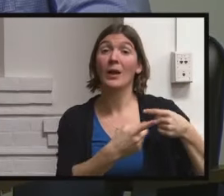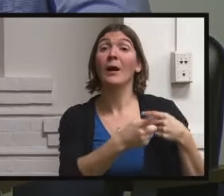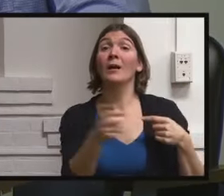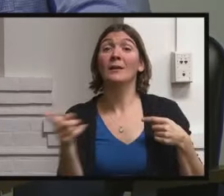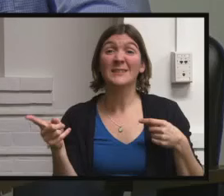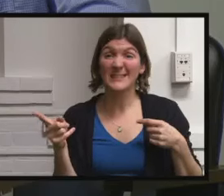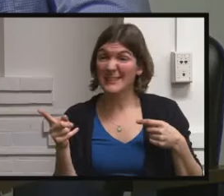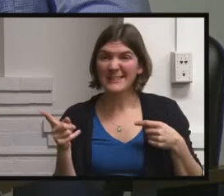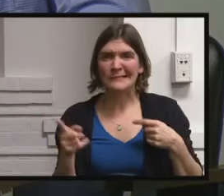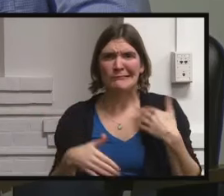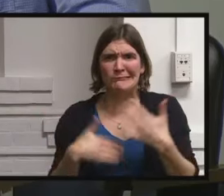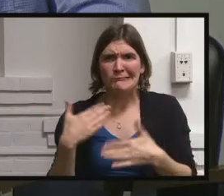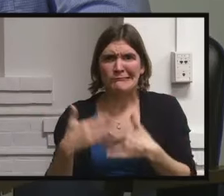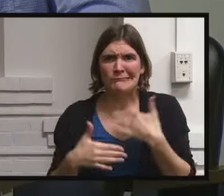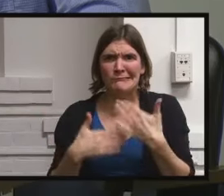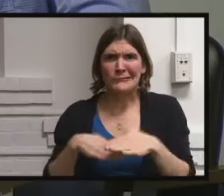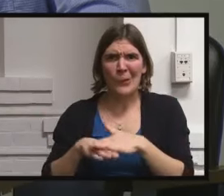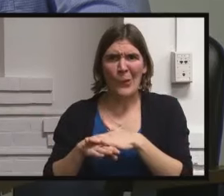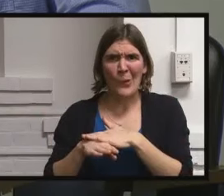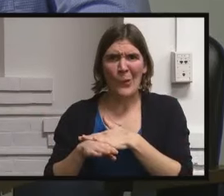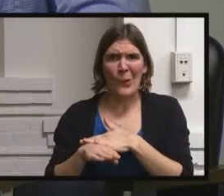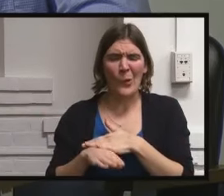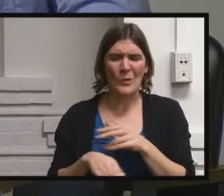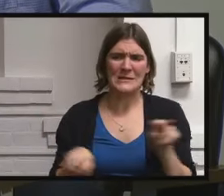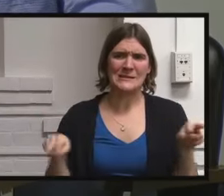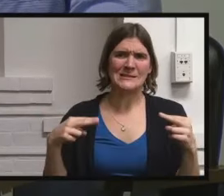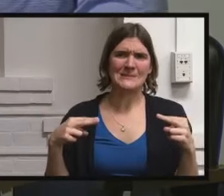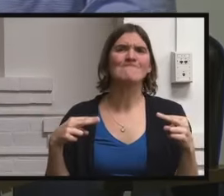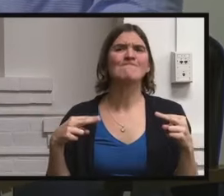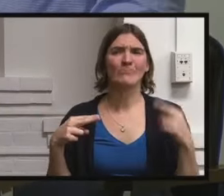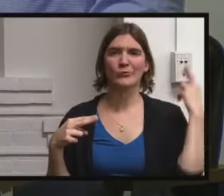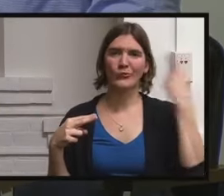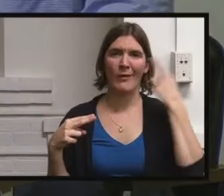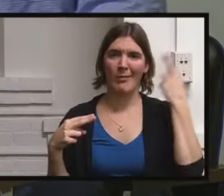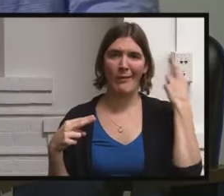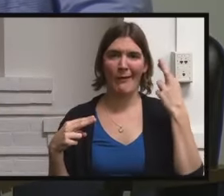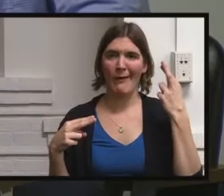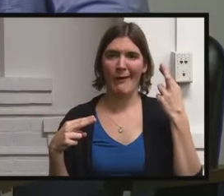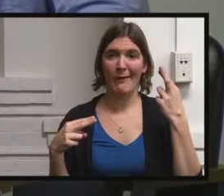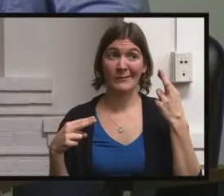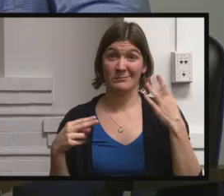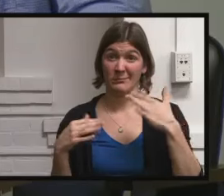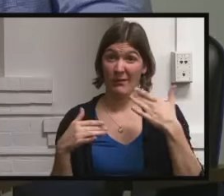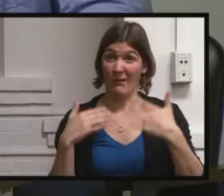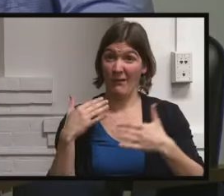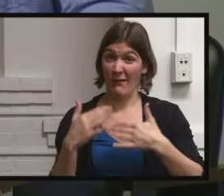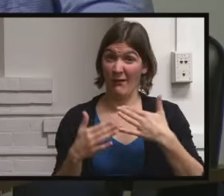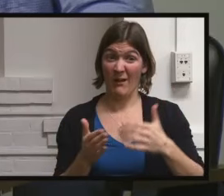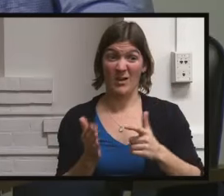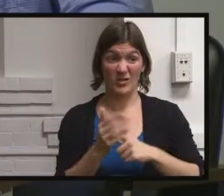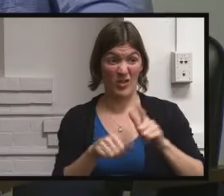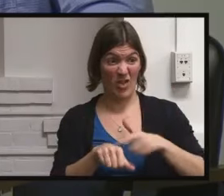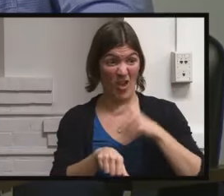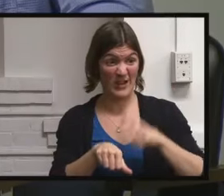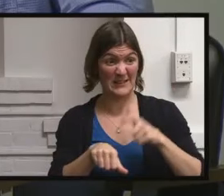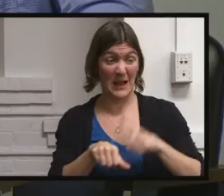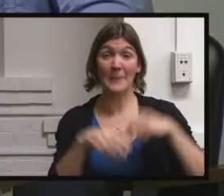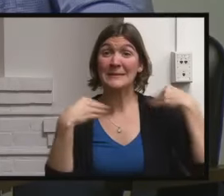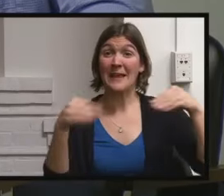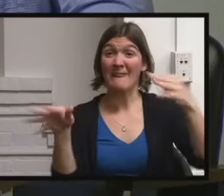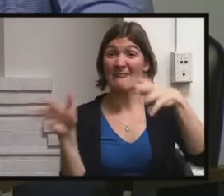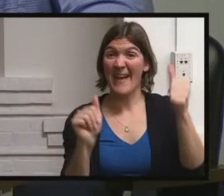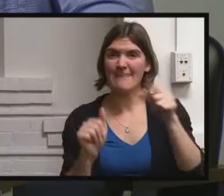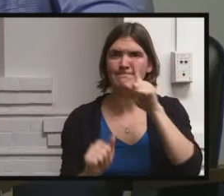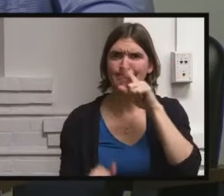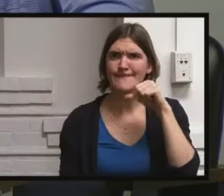It became clear between the town and BDCC over the course of the next 12 years that that wasn't